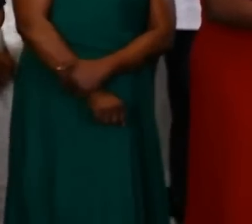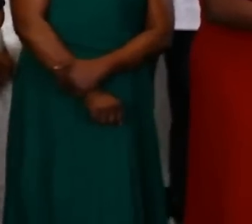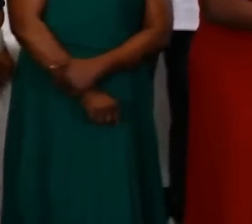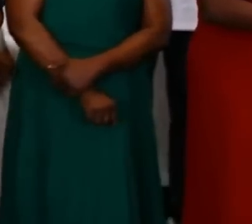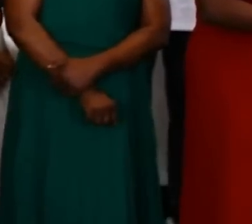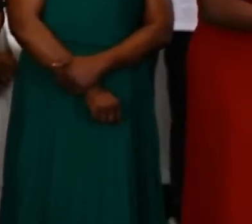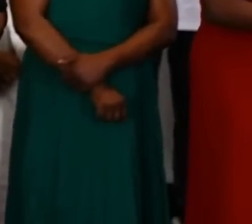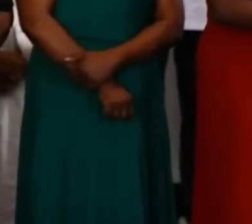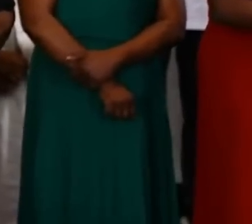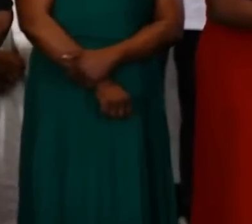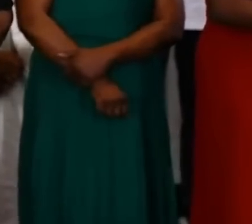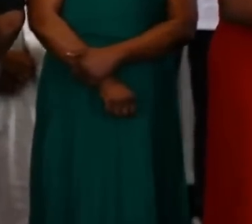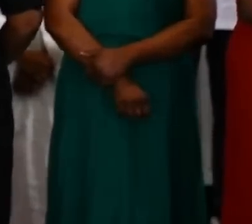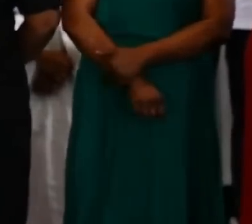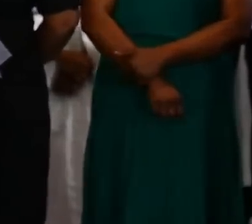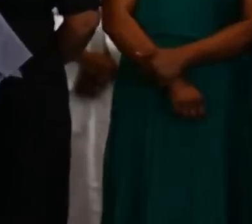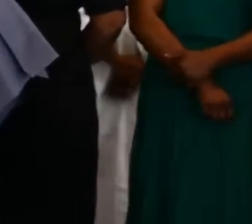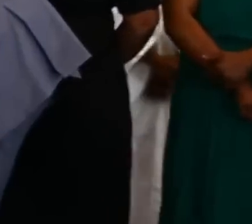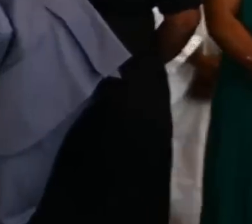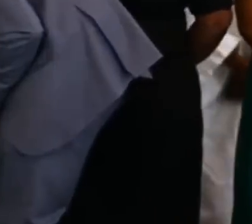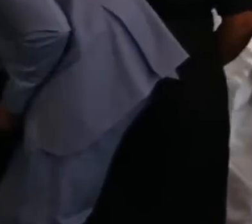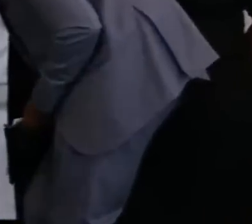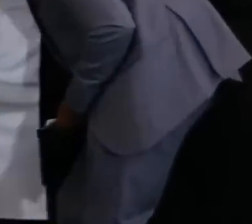And I'm going to do it right here.